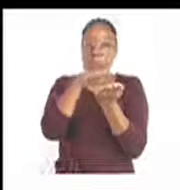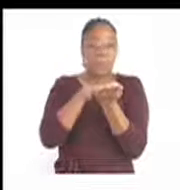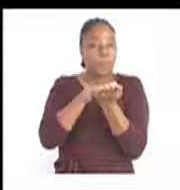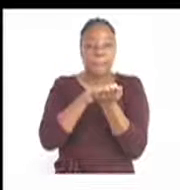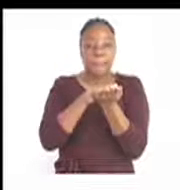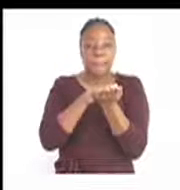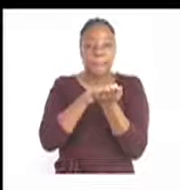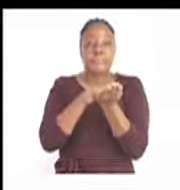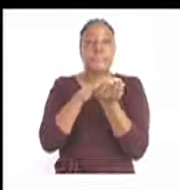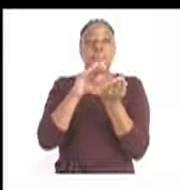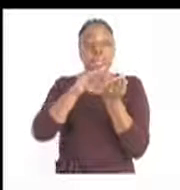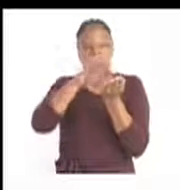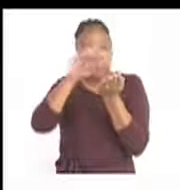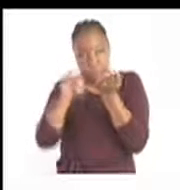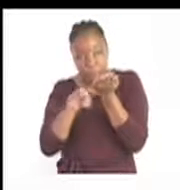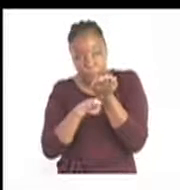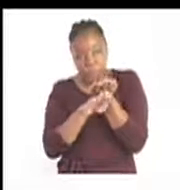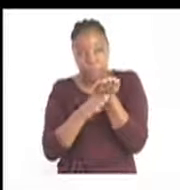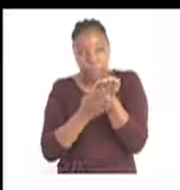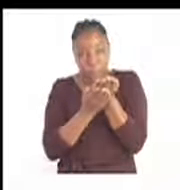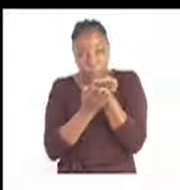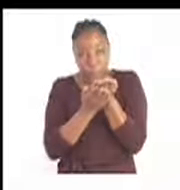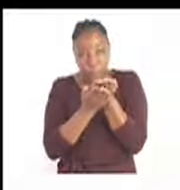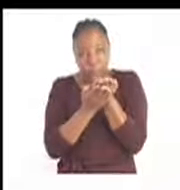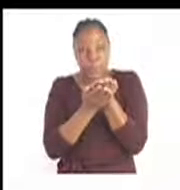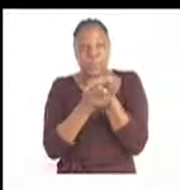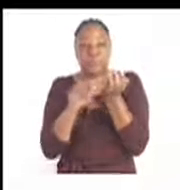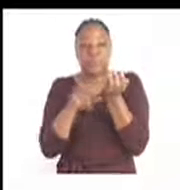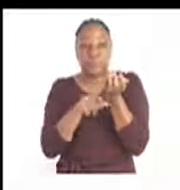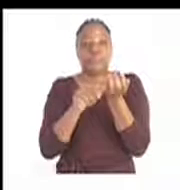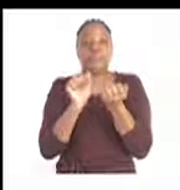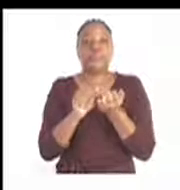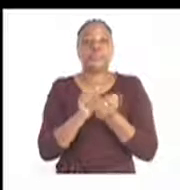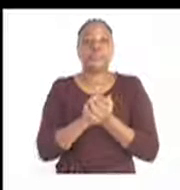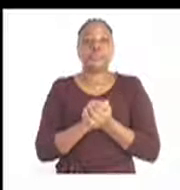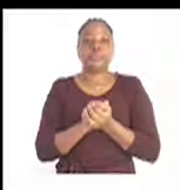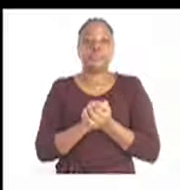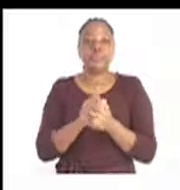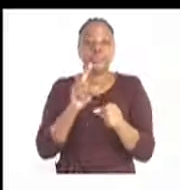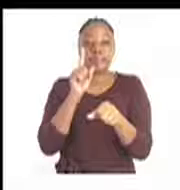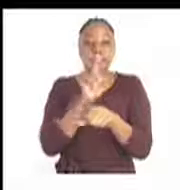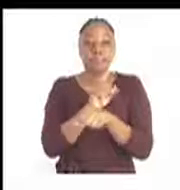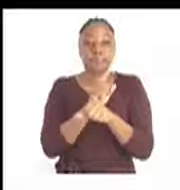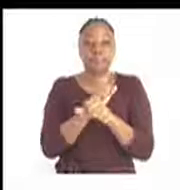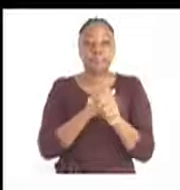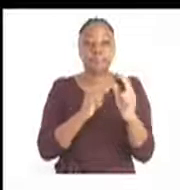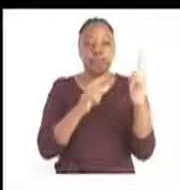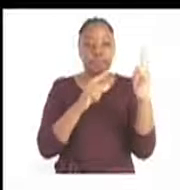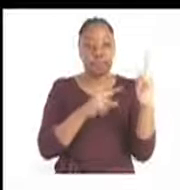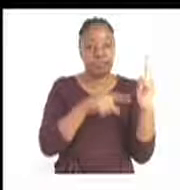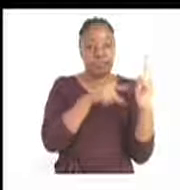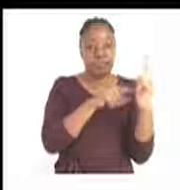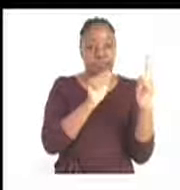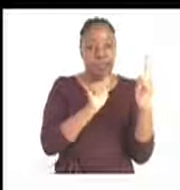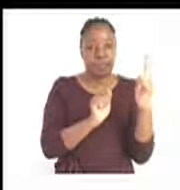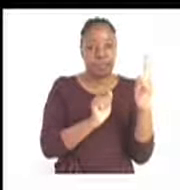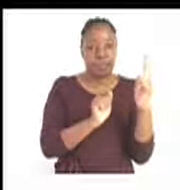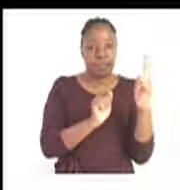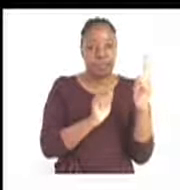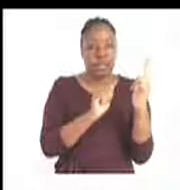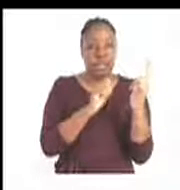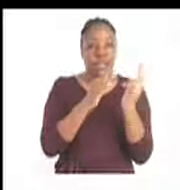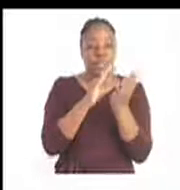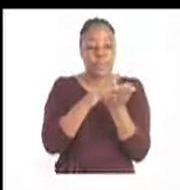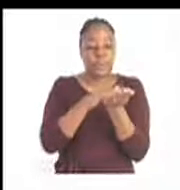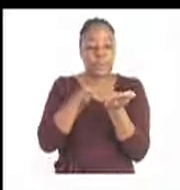the bottom. And the first player to fill in the board with